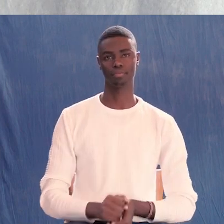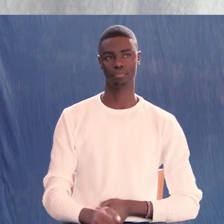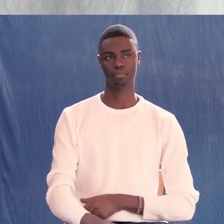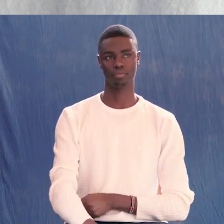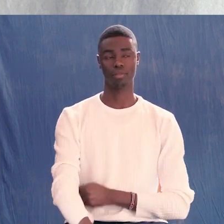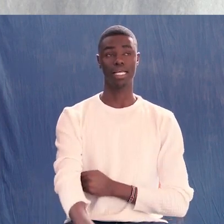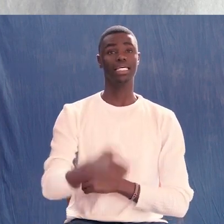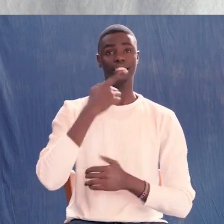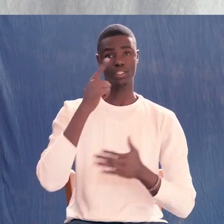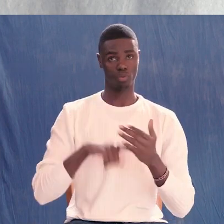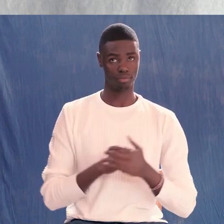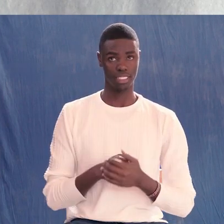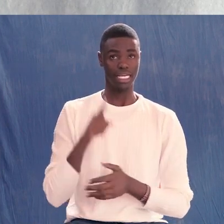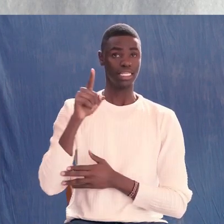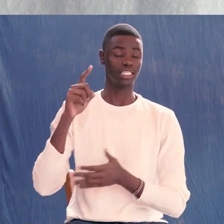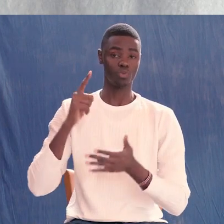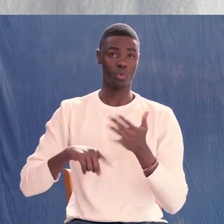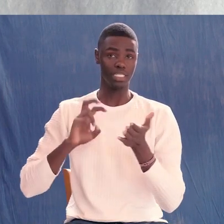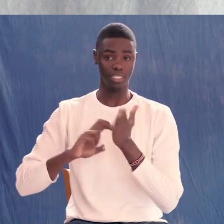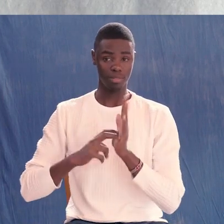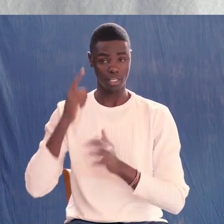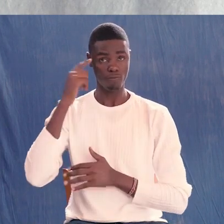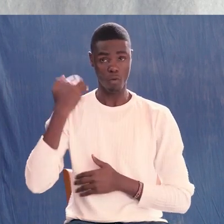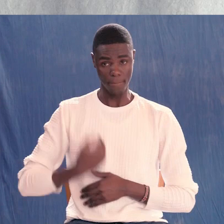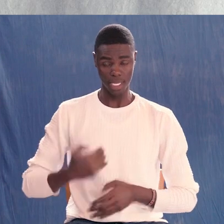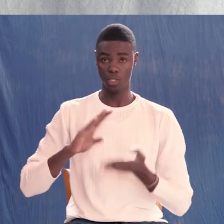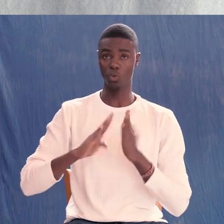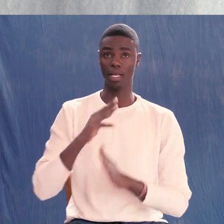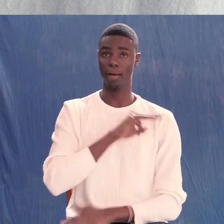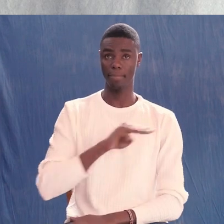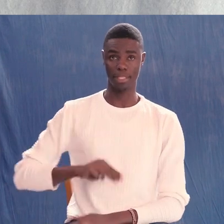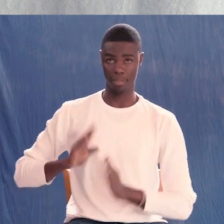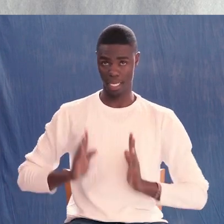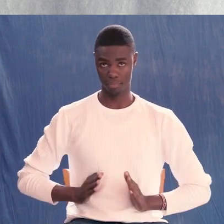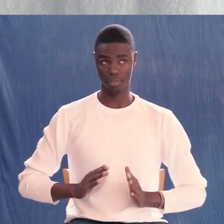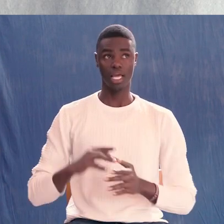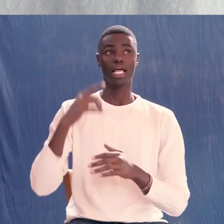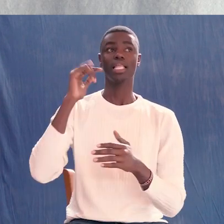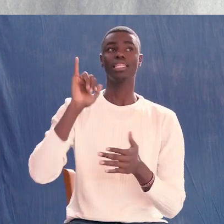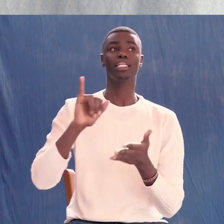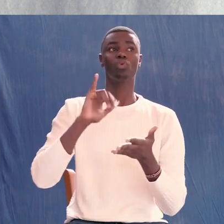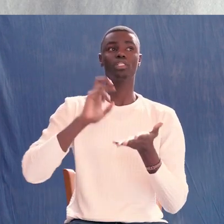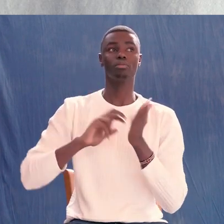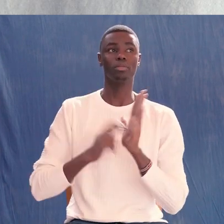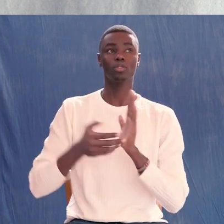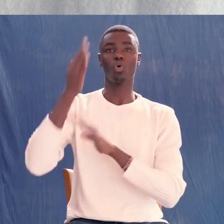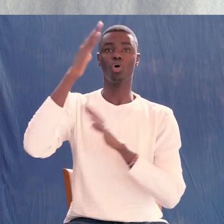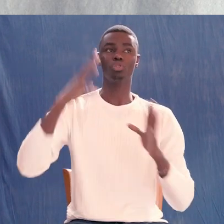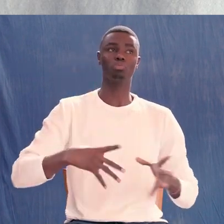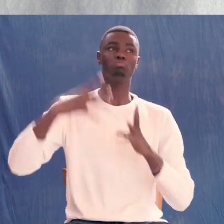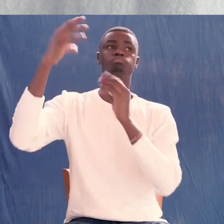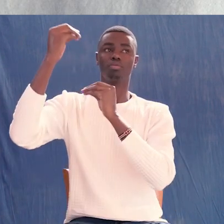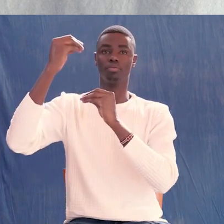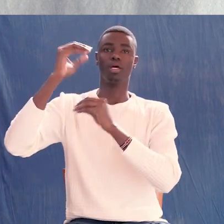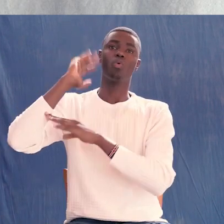And he says, This is what it means for me to be the Messiah. This is what it means for God to have sent me, that I am